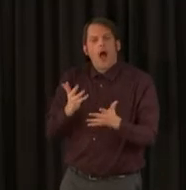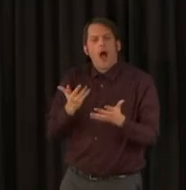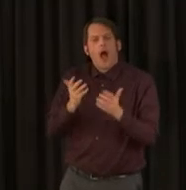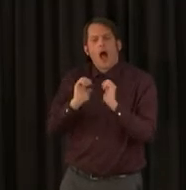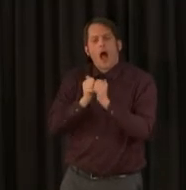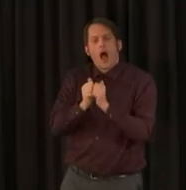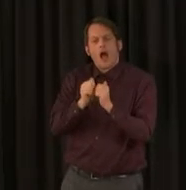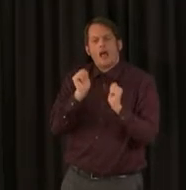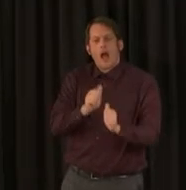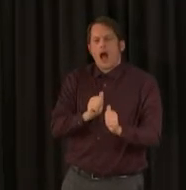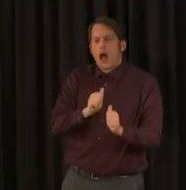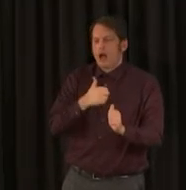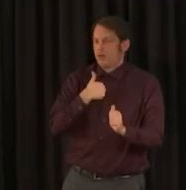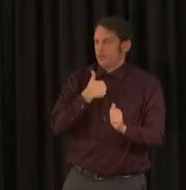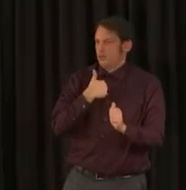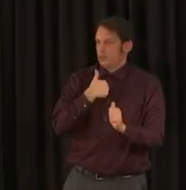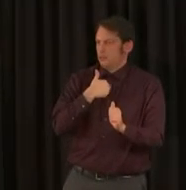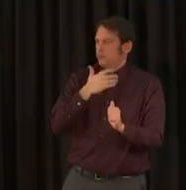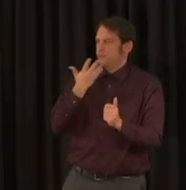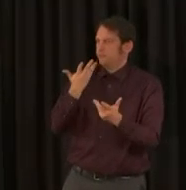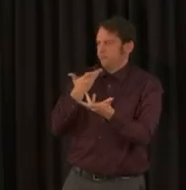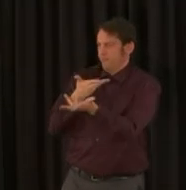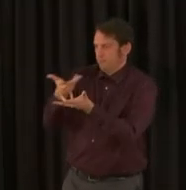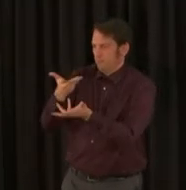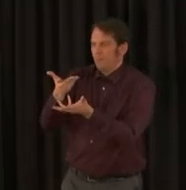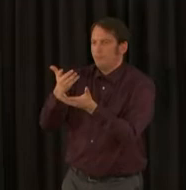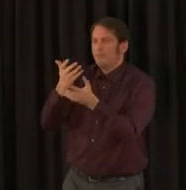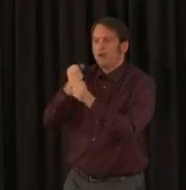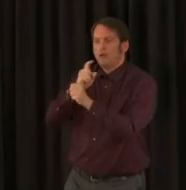them smooth out their process.